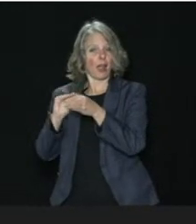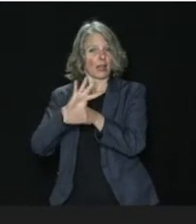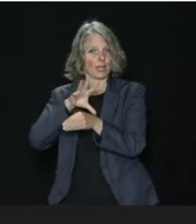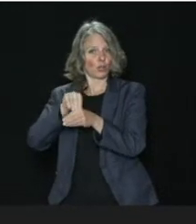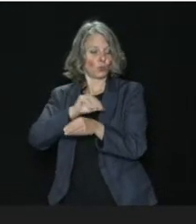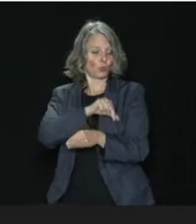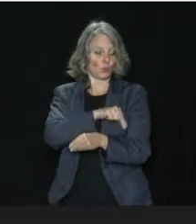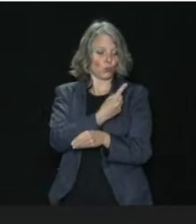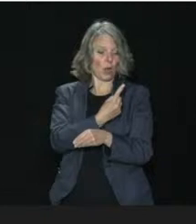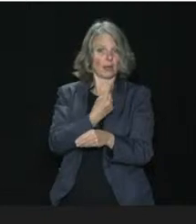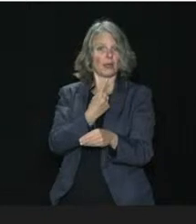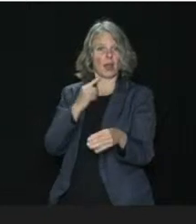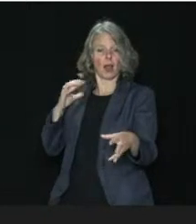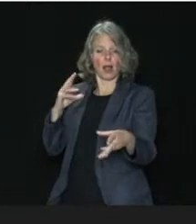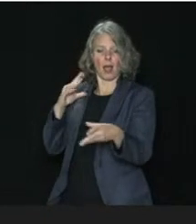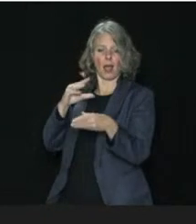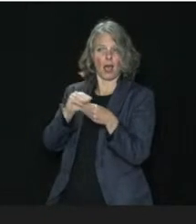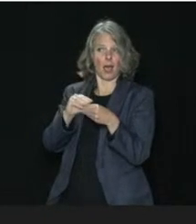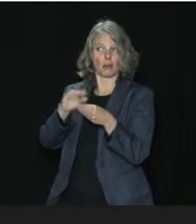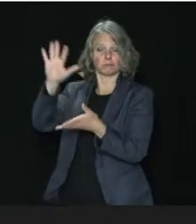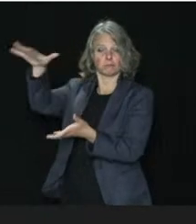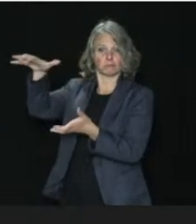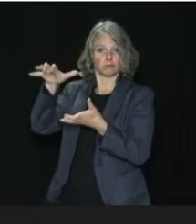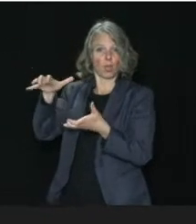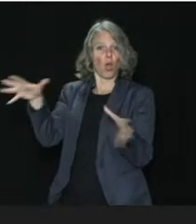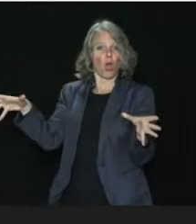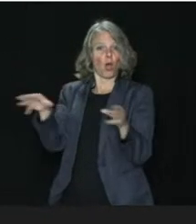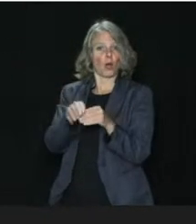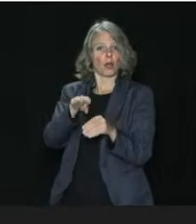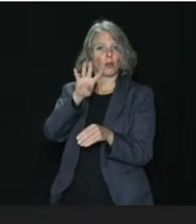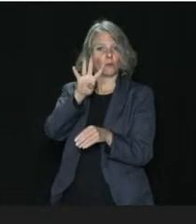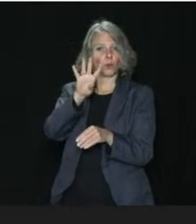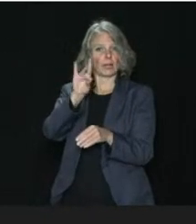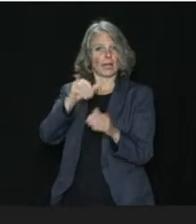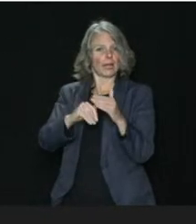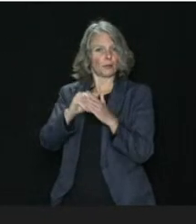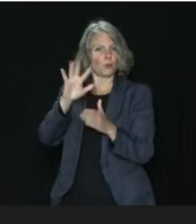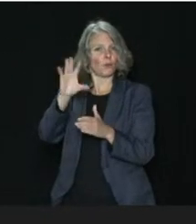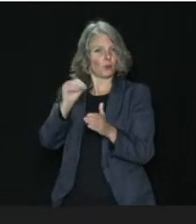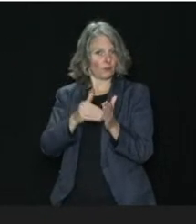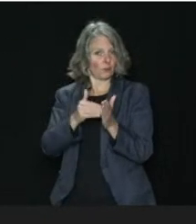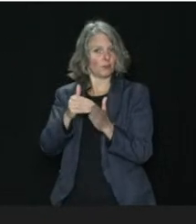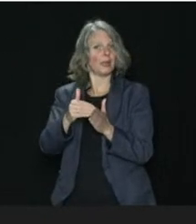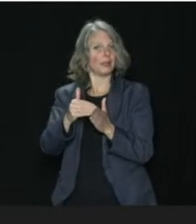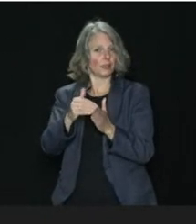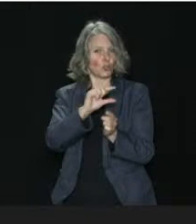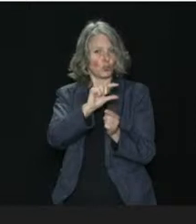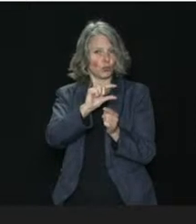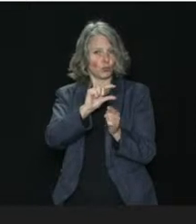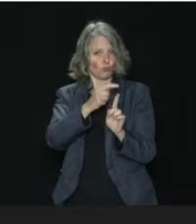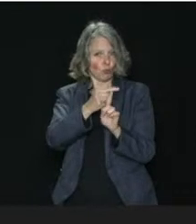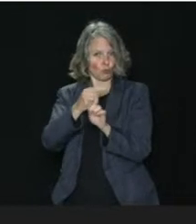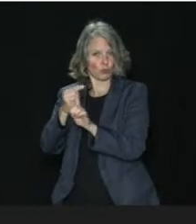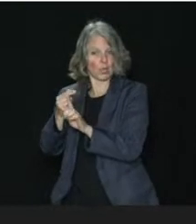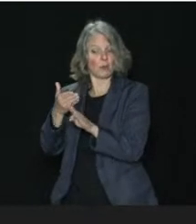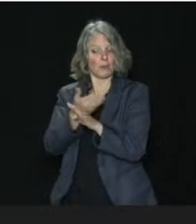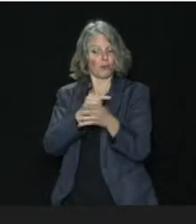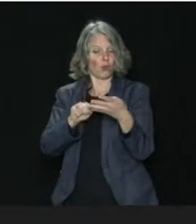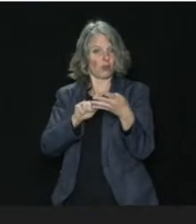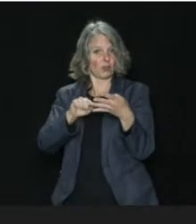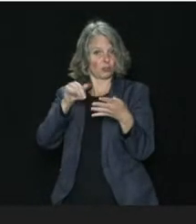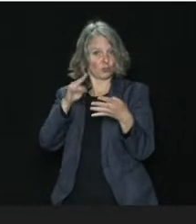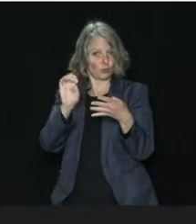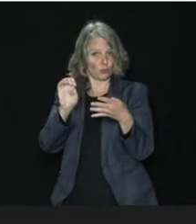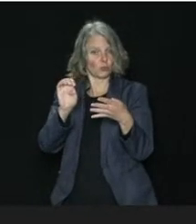first quarter numbers also. 48 to 50 million doses prior to the end of June of